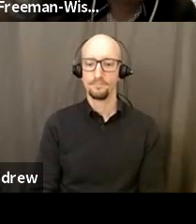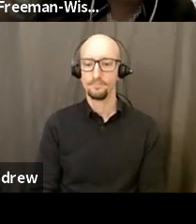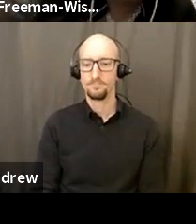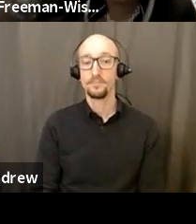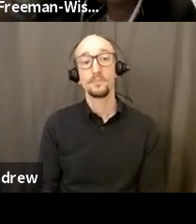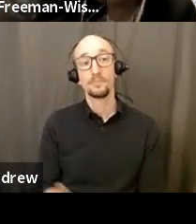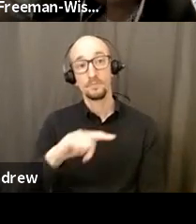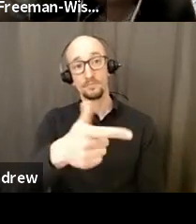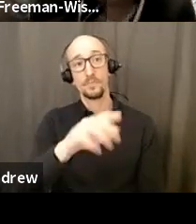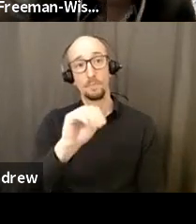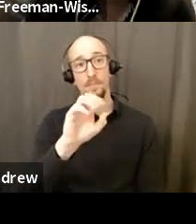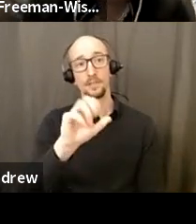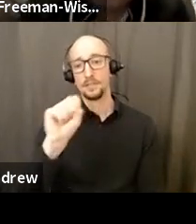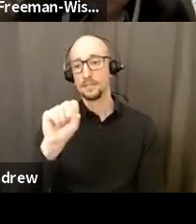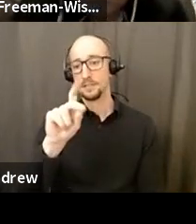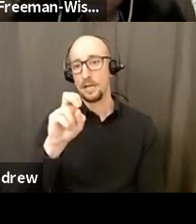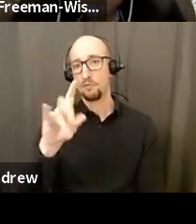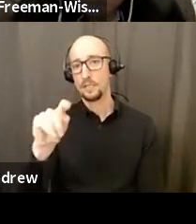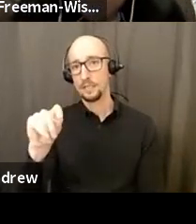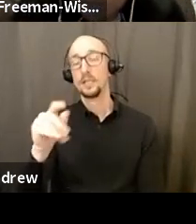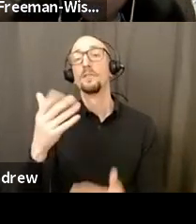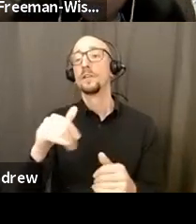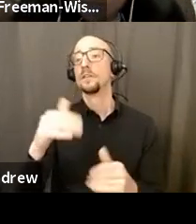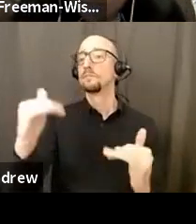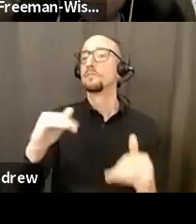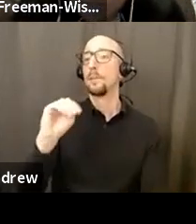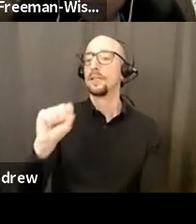Ms. Skerritt, and then Ms. Freeman Wisdom.